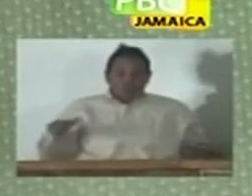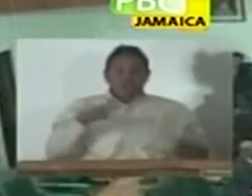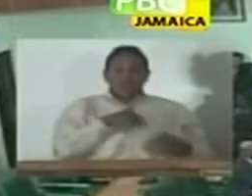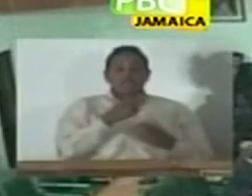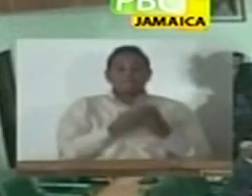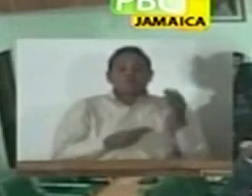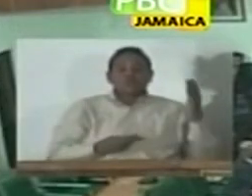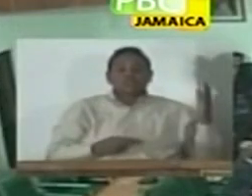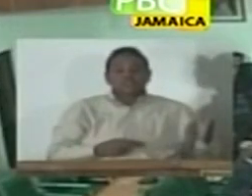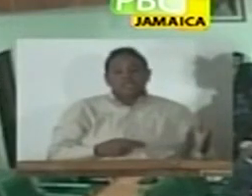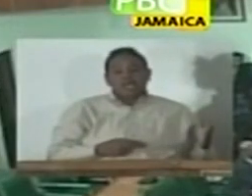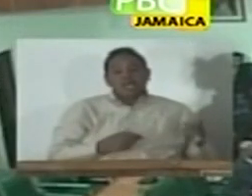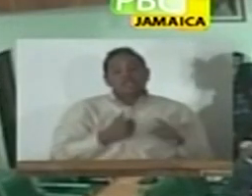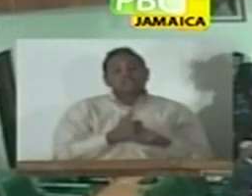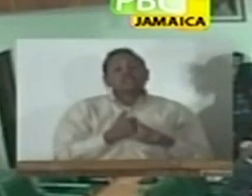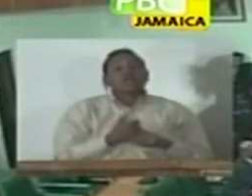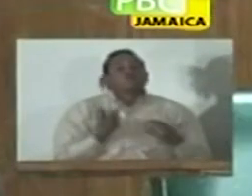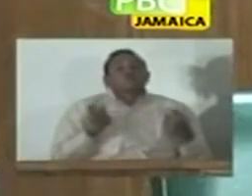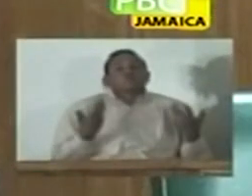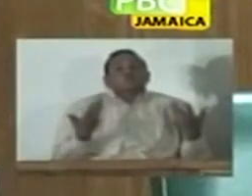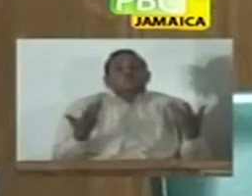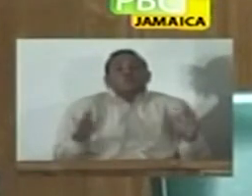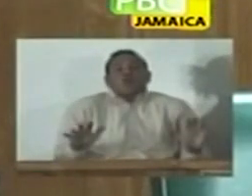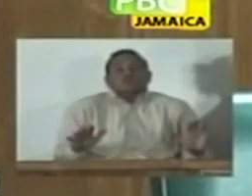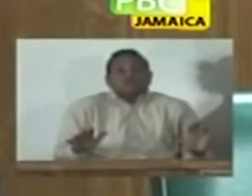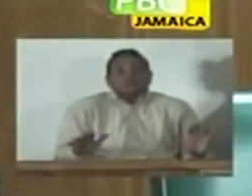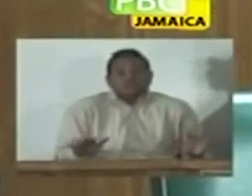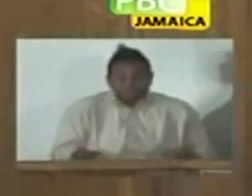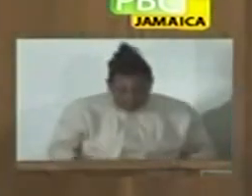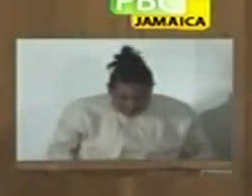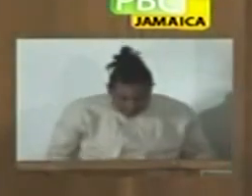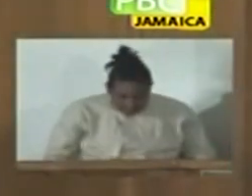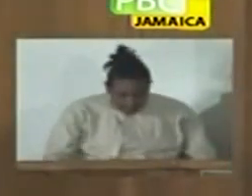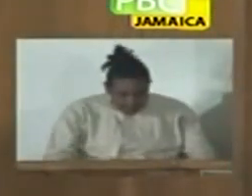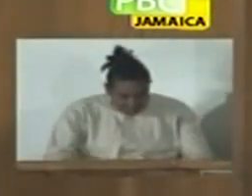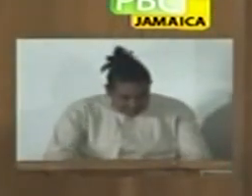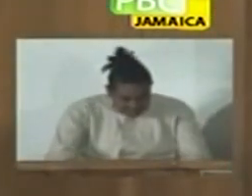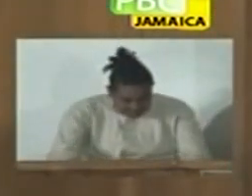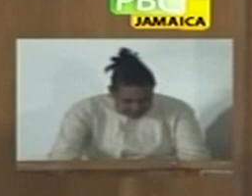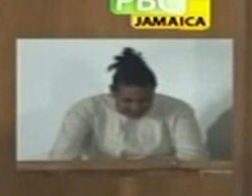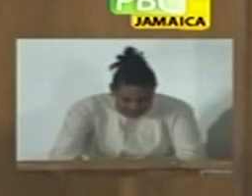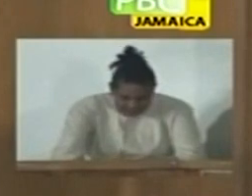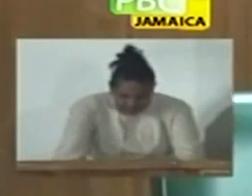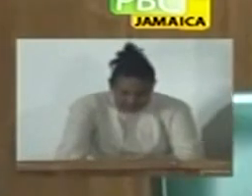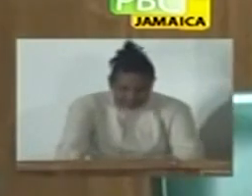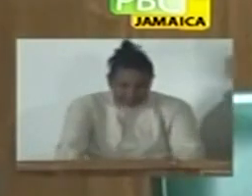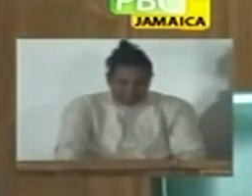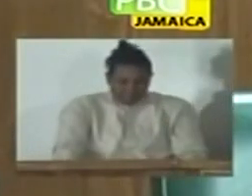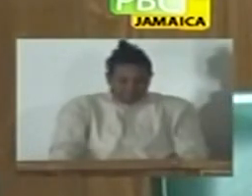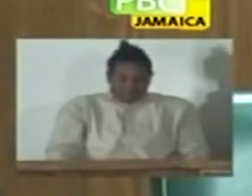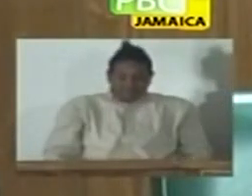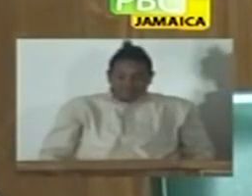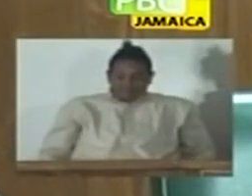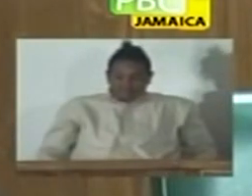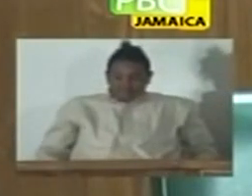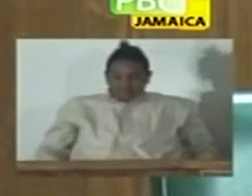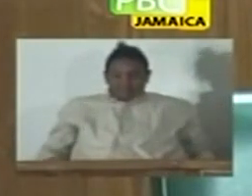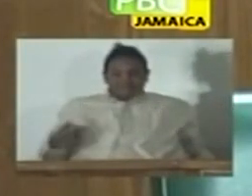both sides would not want. And so I think